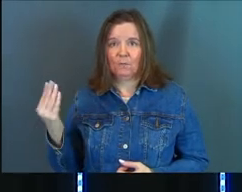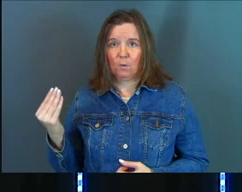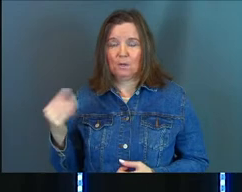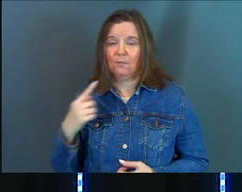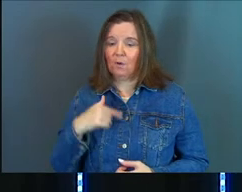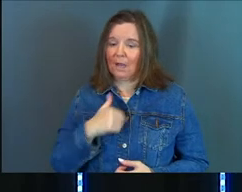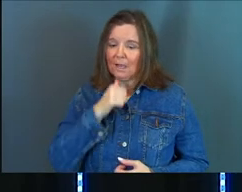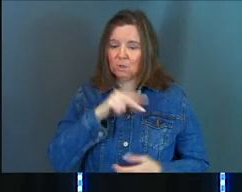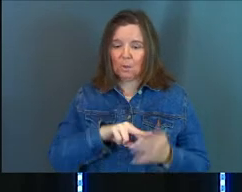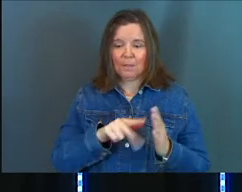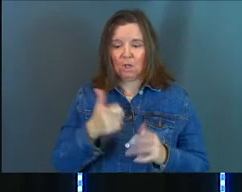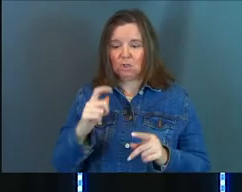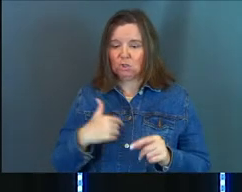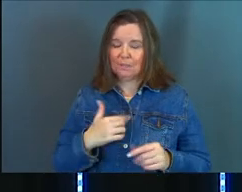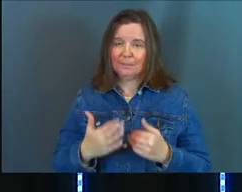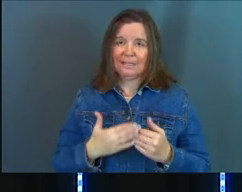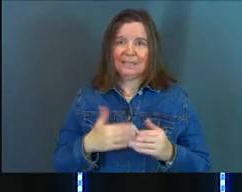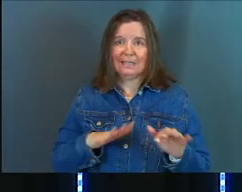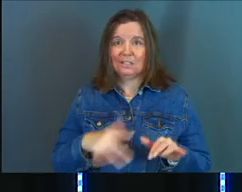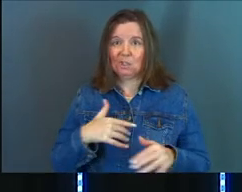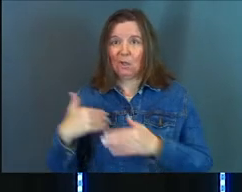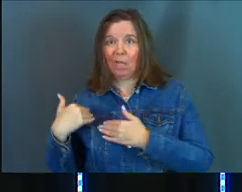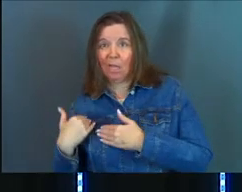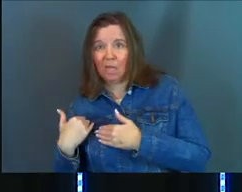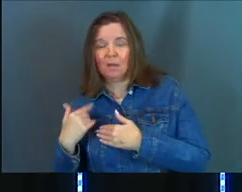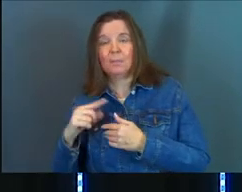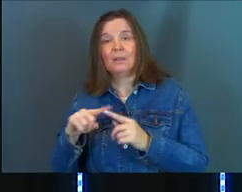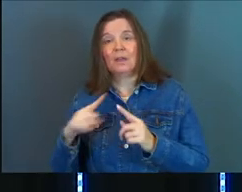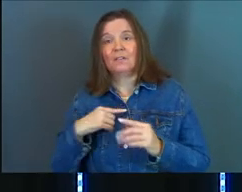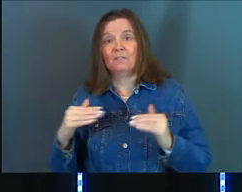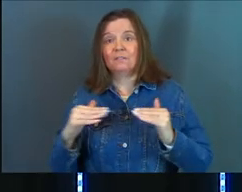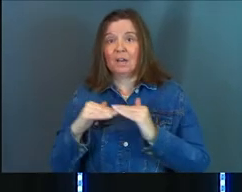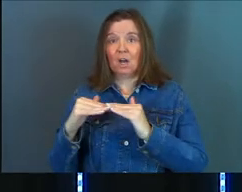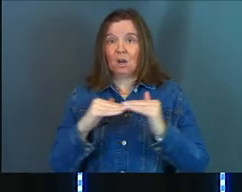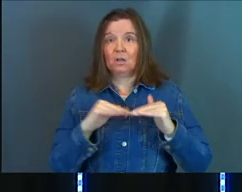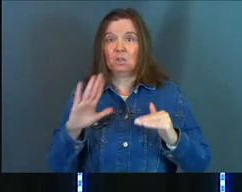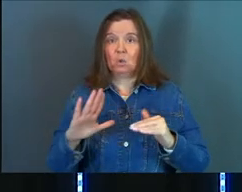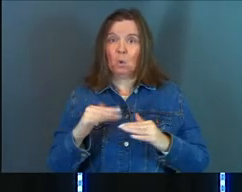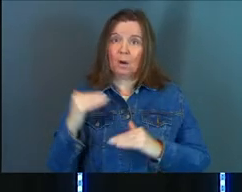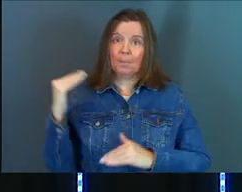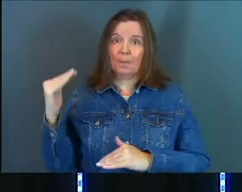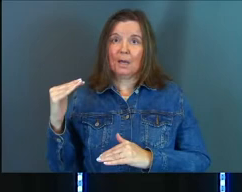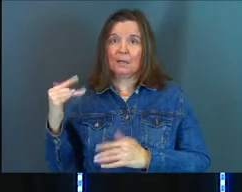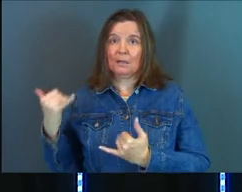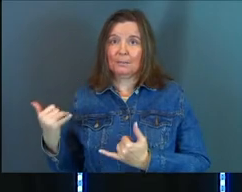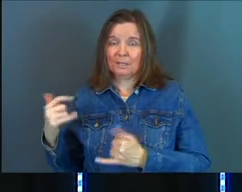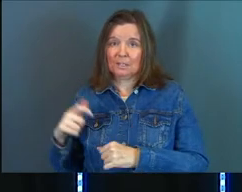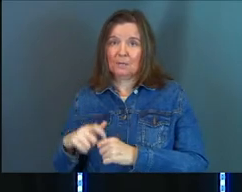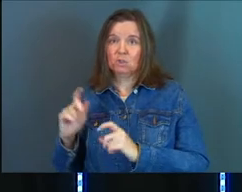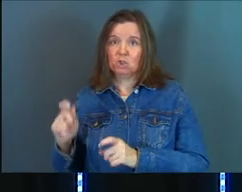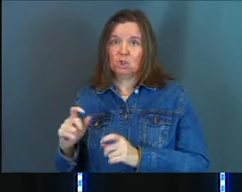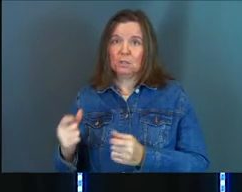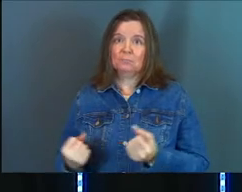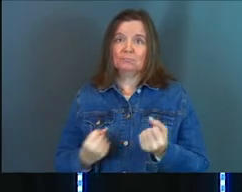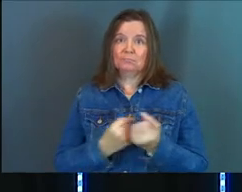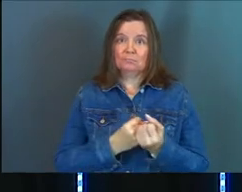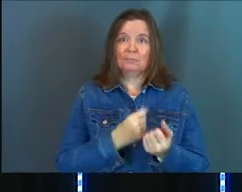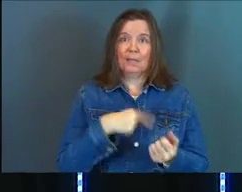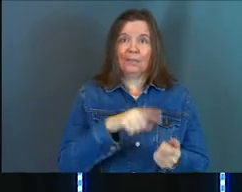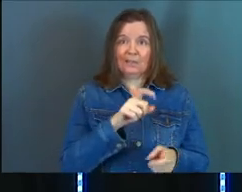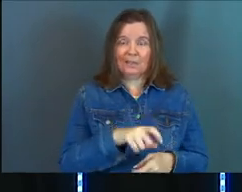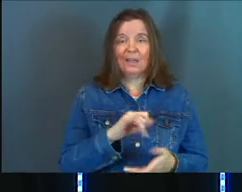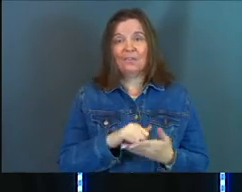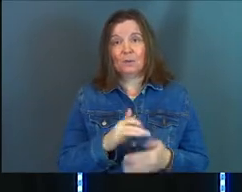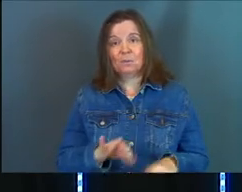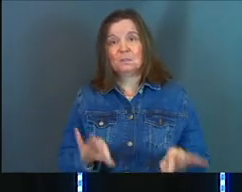2 Corinthians 8:13-14, for I do not mean that others should be eased and you burdened, but that as a matter of fairness, your abundance at the present time should supply their need.